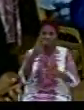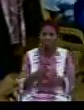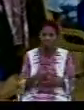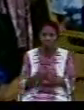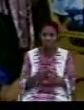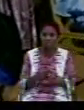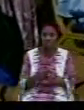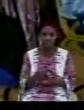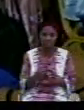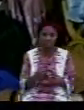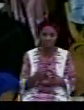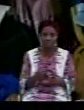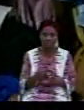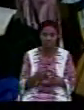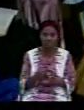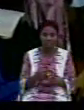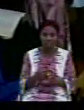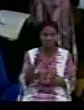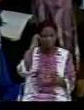up, and